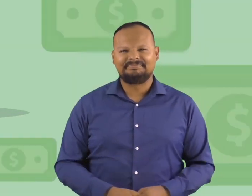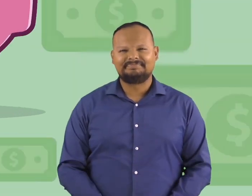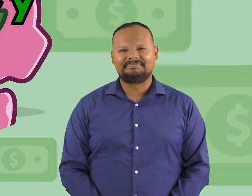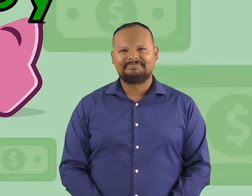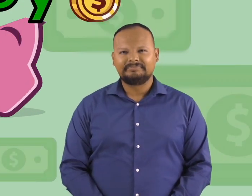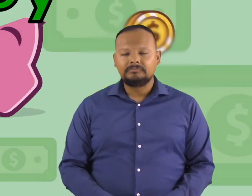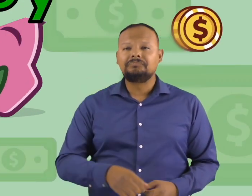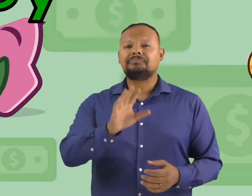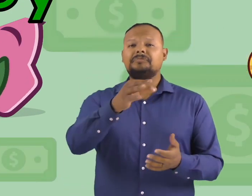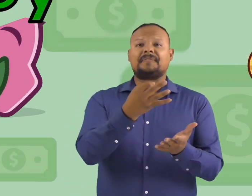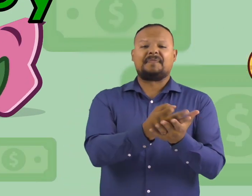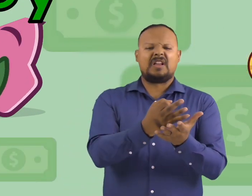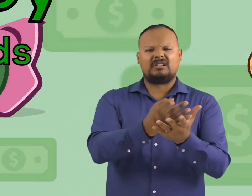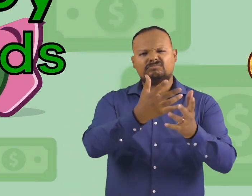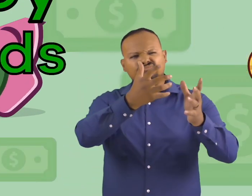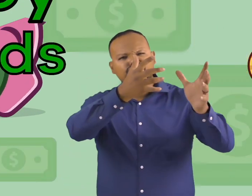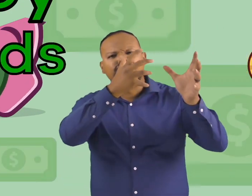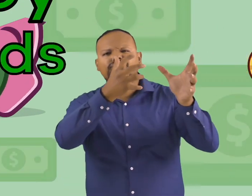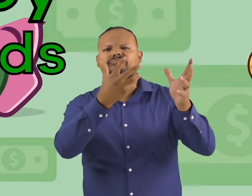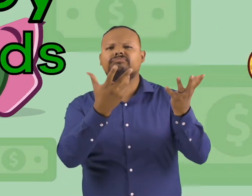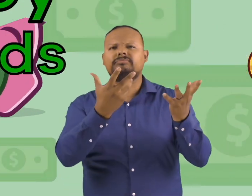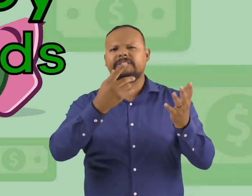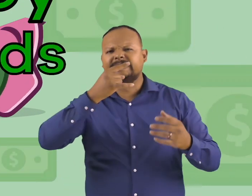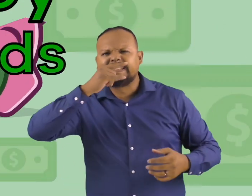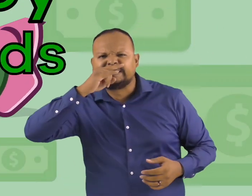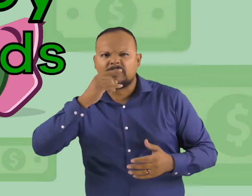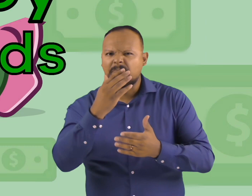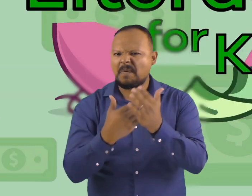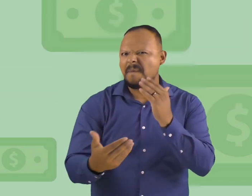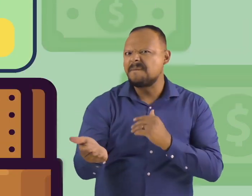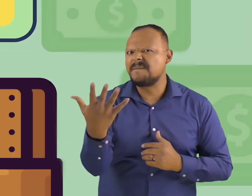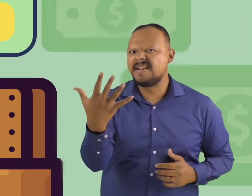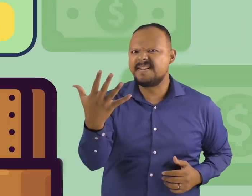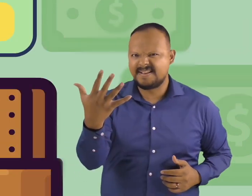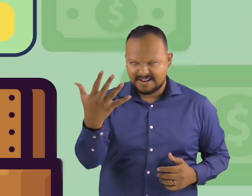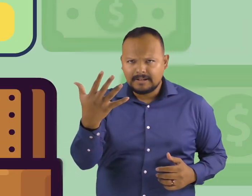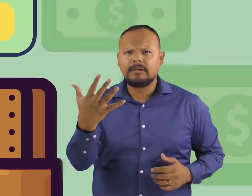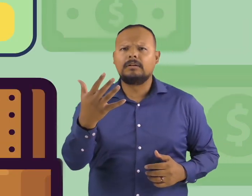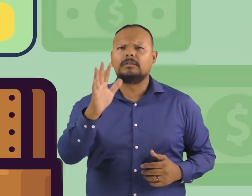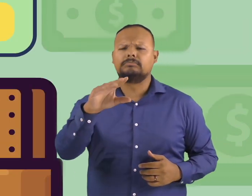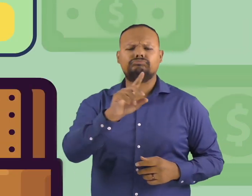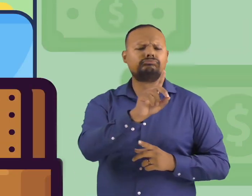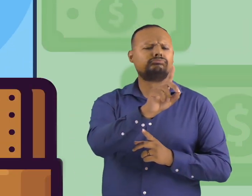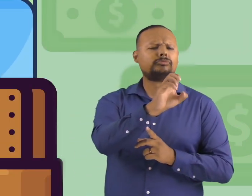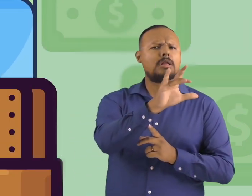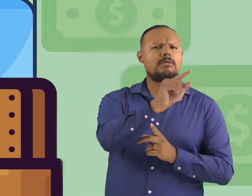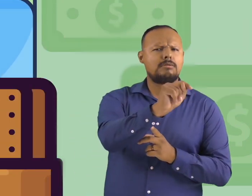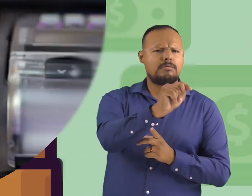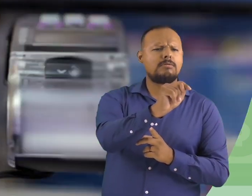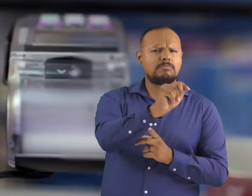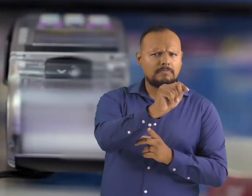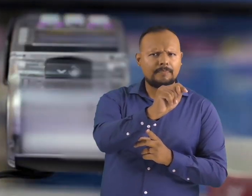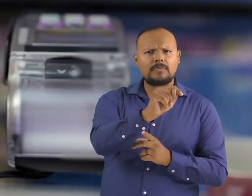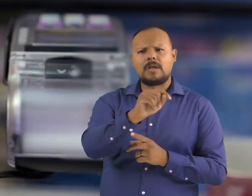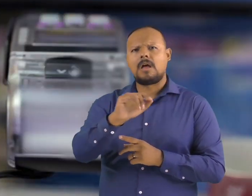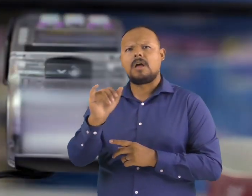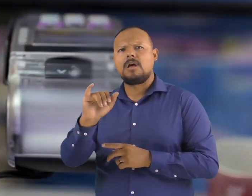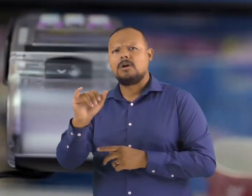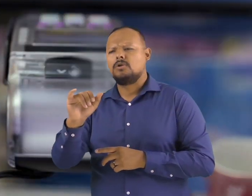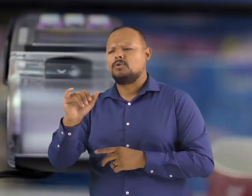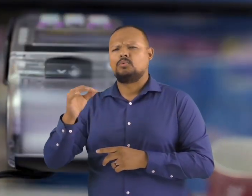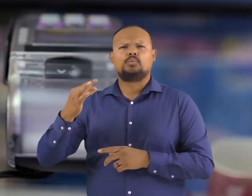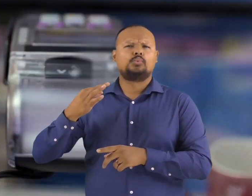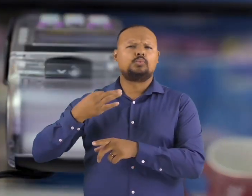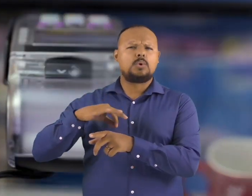financial literacy for kids part 5 debit and credit have